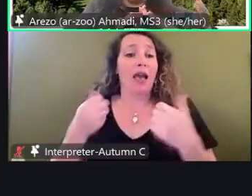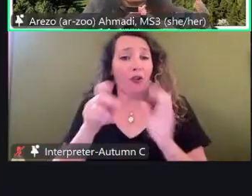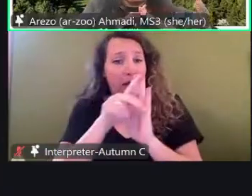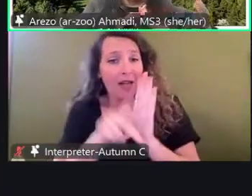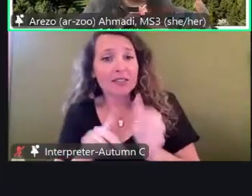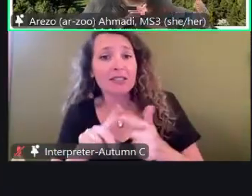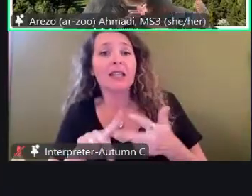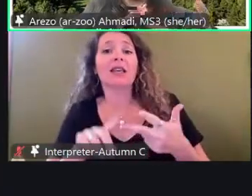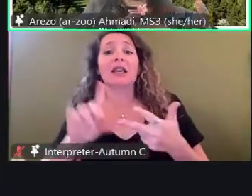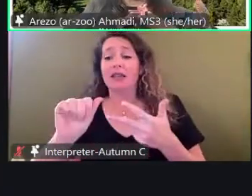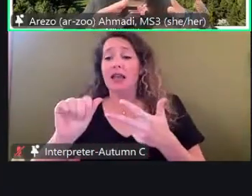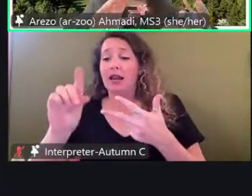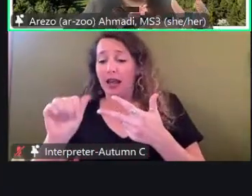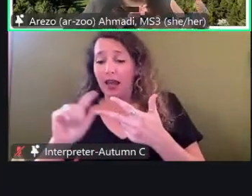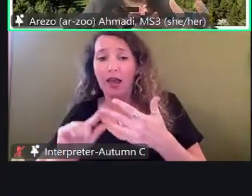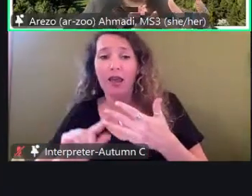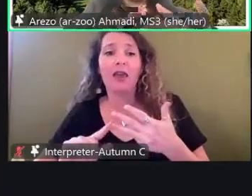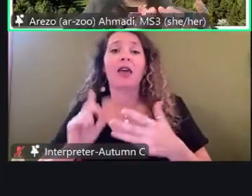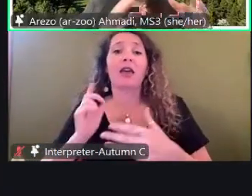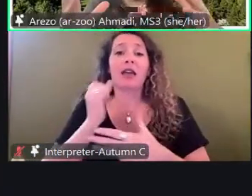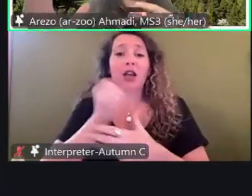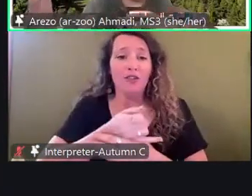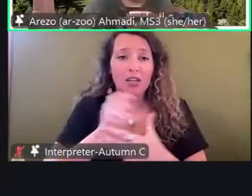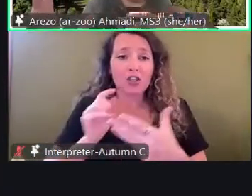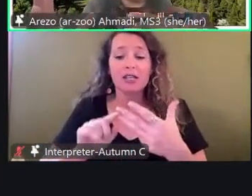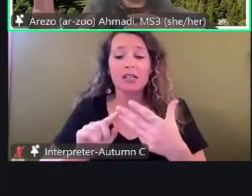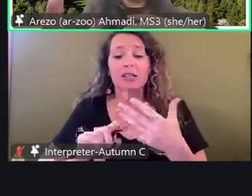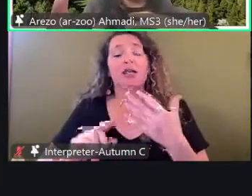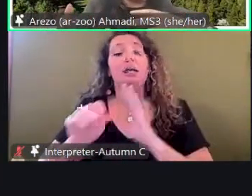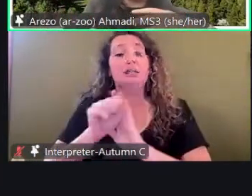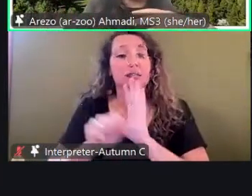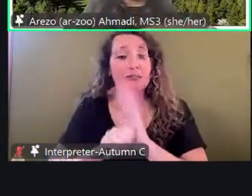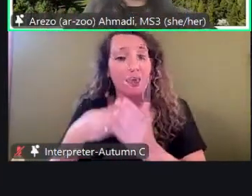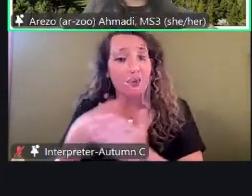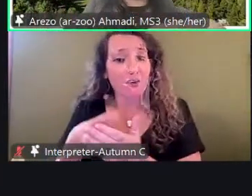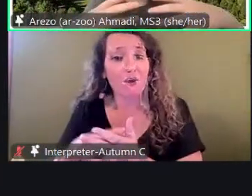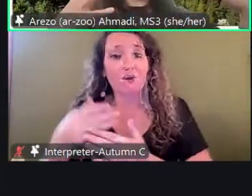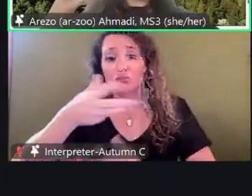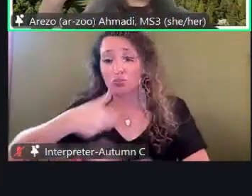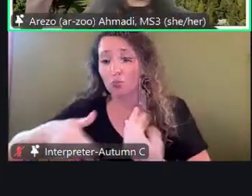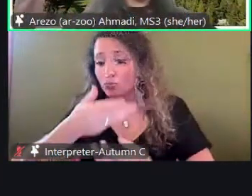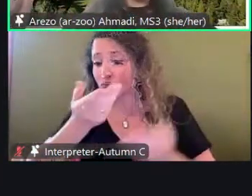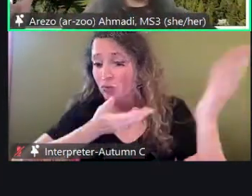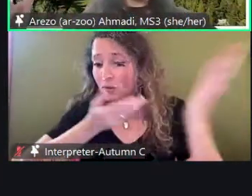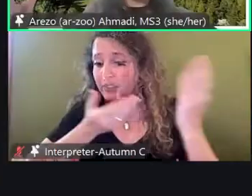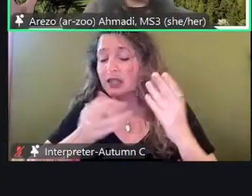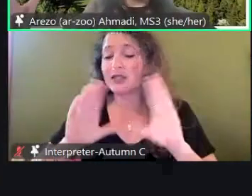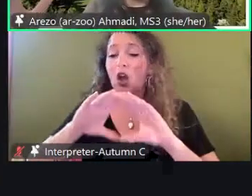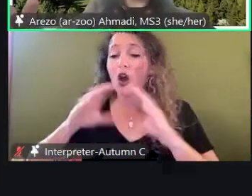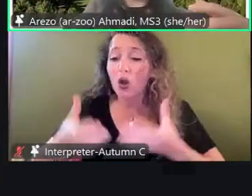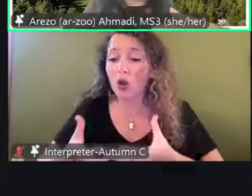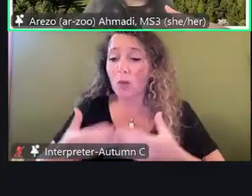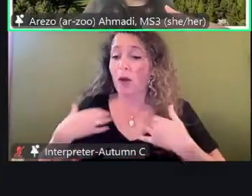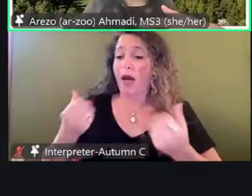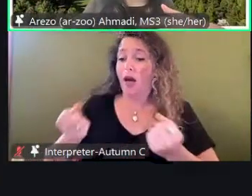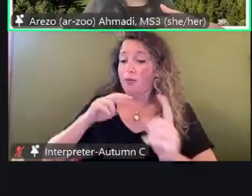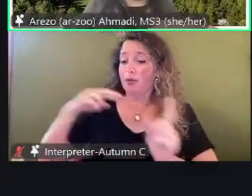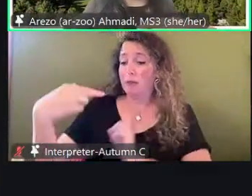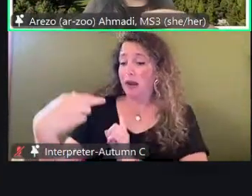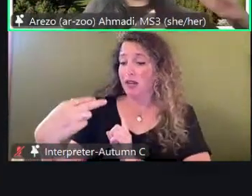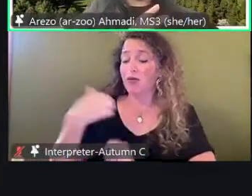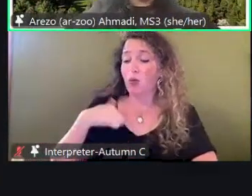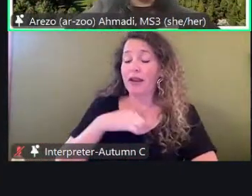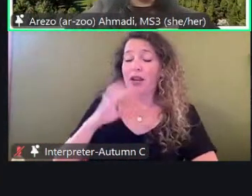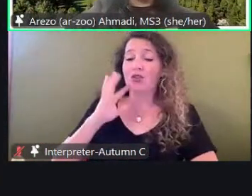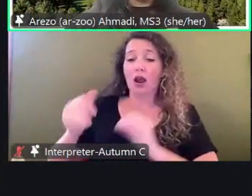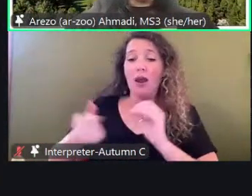the ADA, intervention and state-funded social services. We talked about a global health perspective. We talked